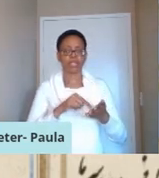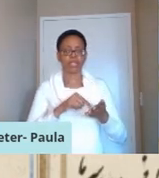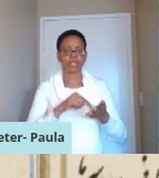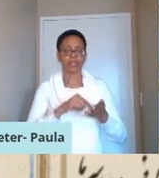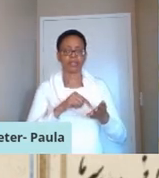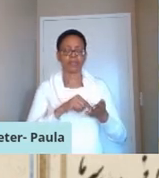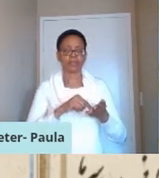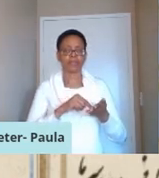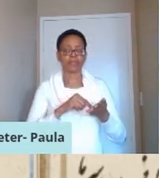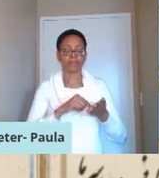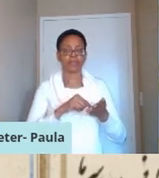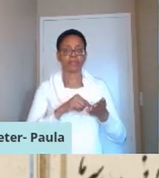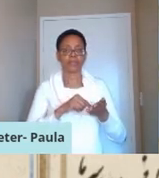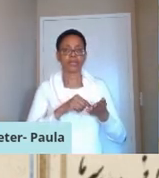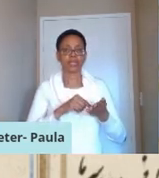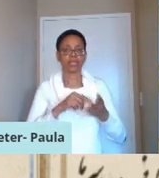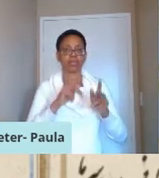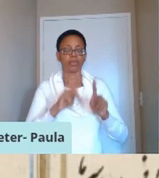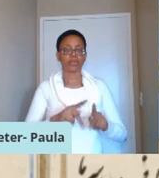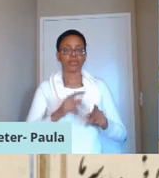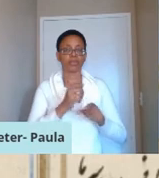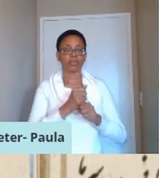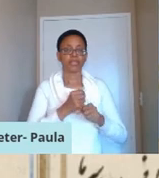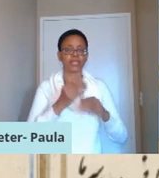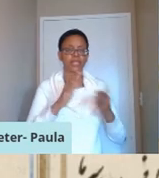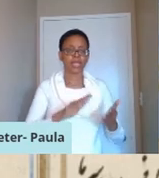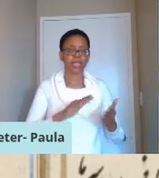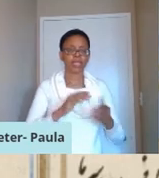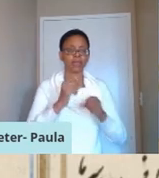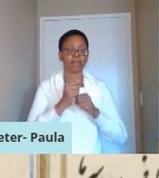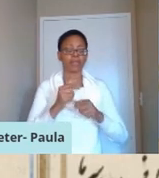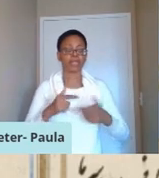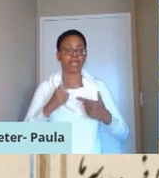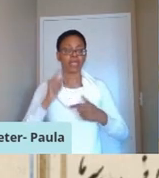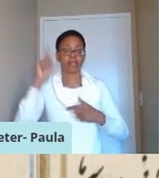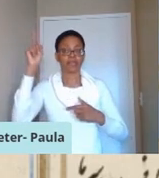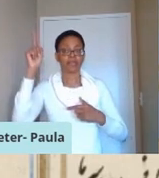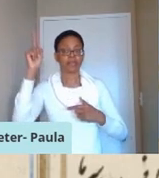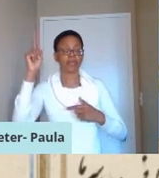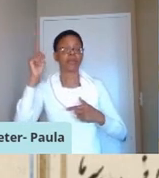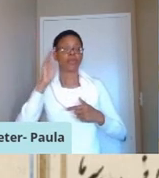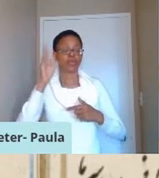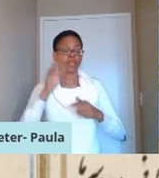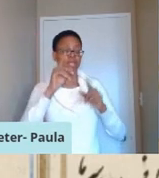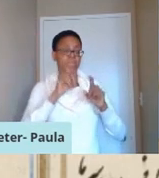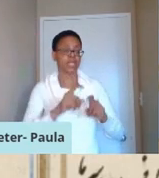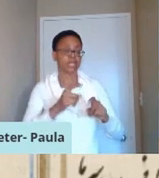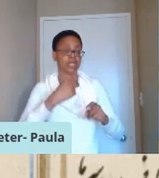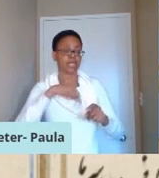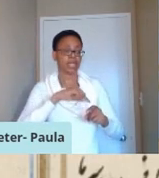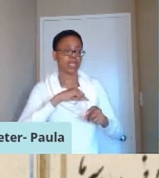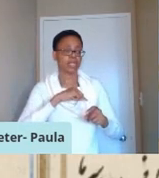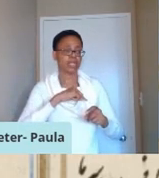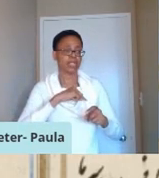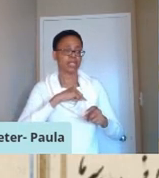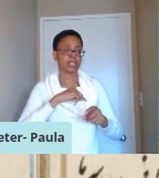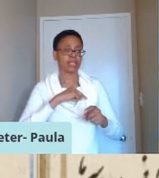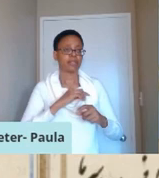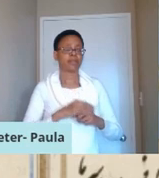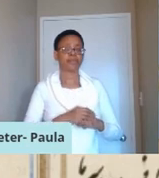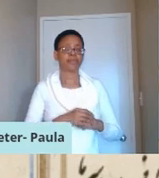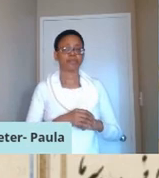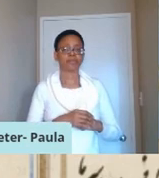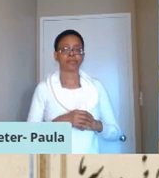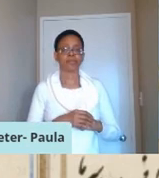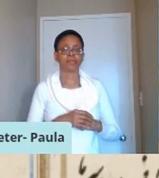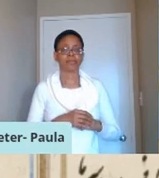the death and the one who created the life will surely test us, and which of us is best indeed,